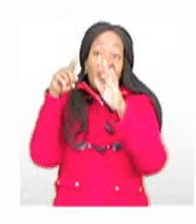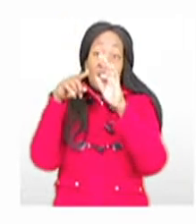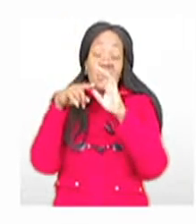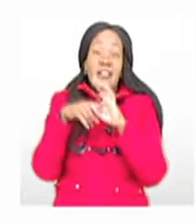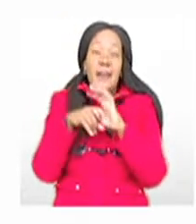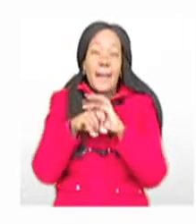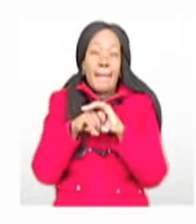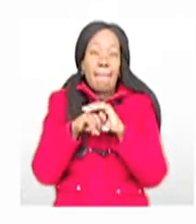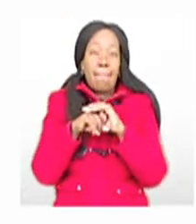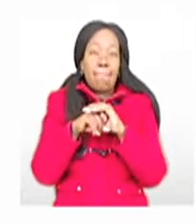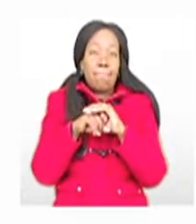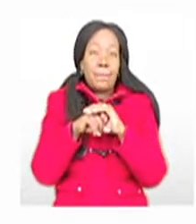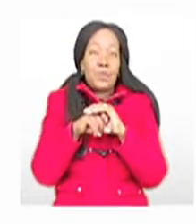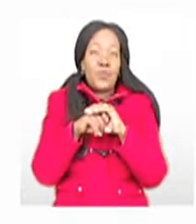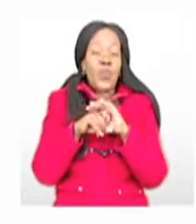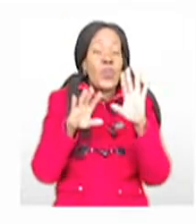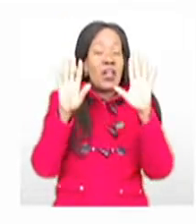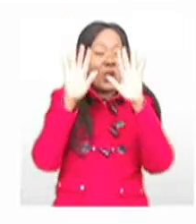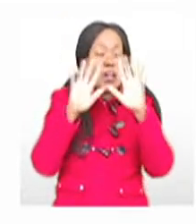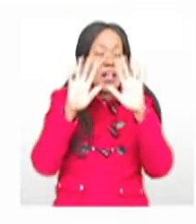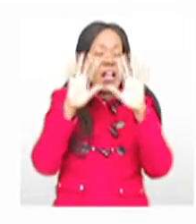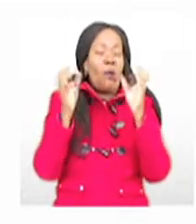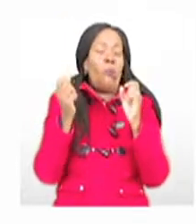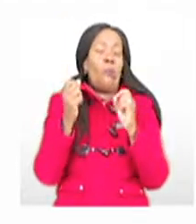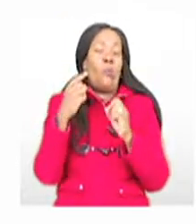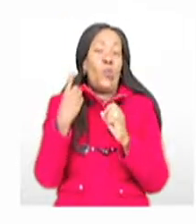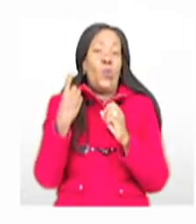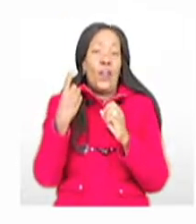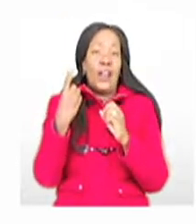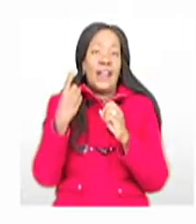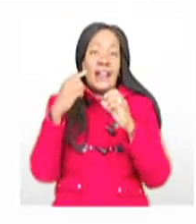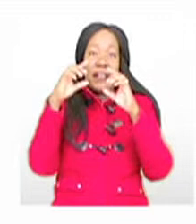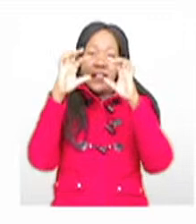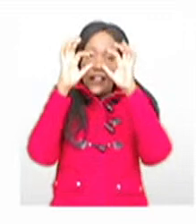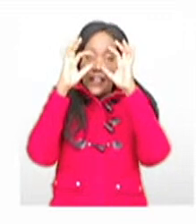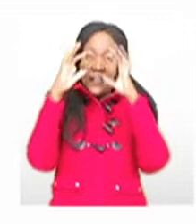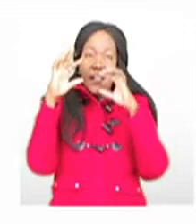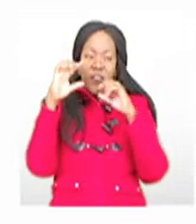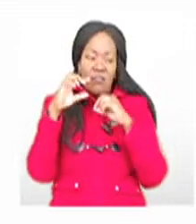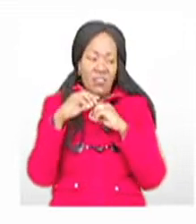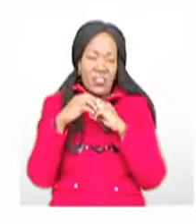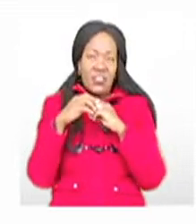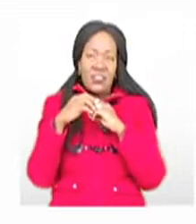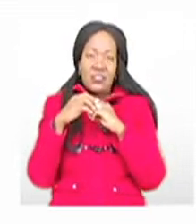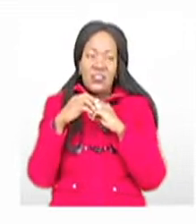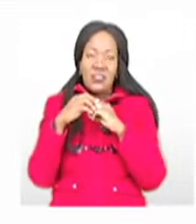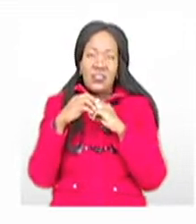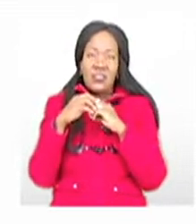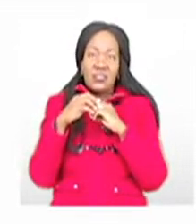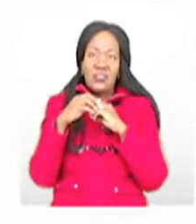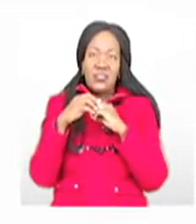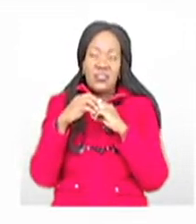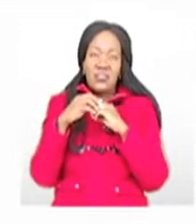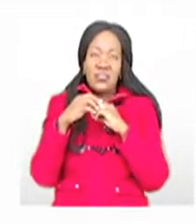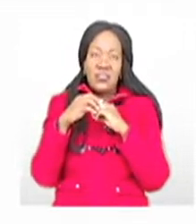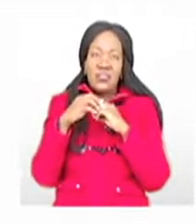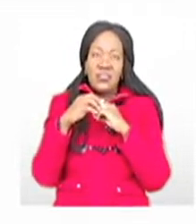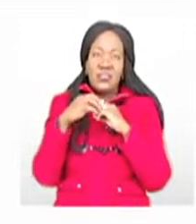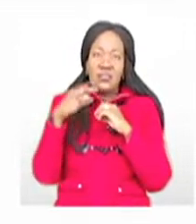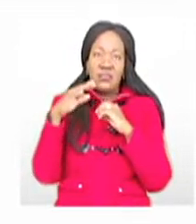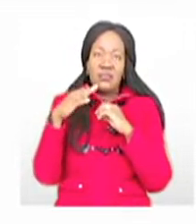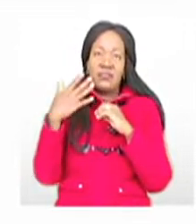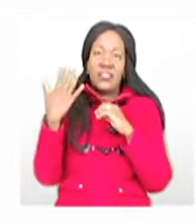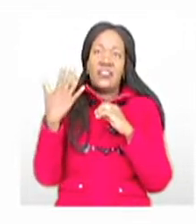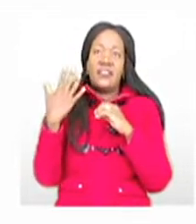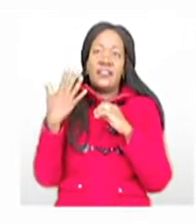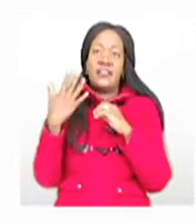color in only 5 birds. Let's count and stop at 5.